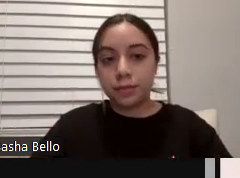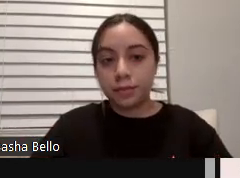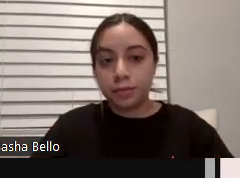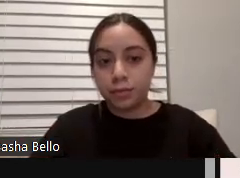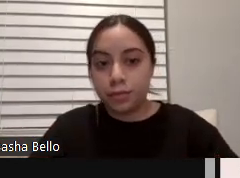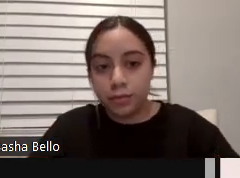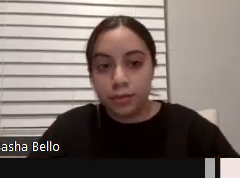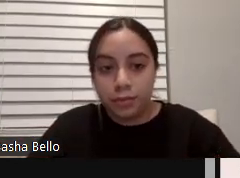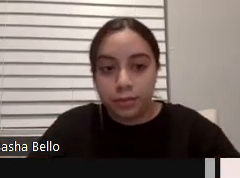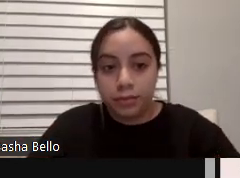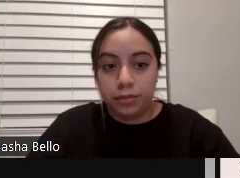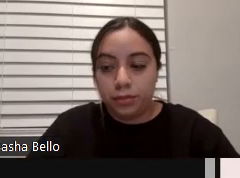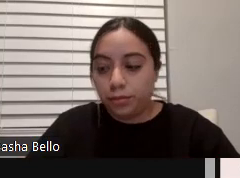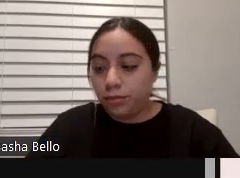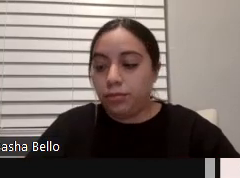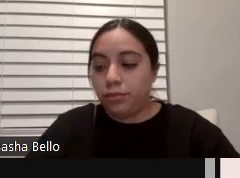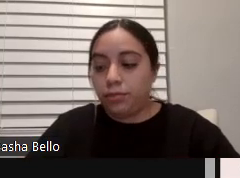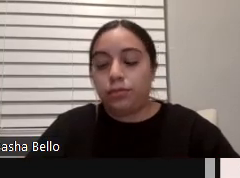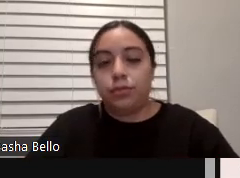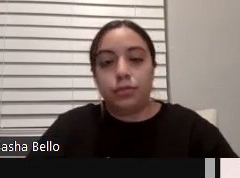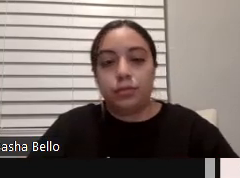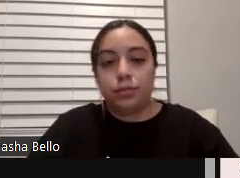Tap New Contact.